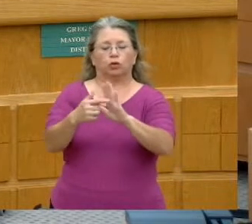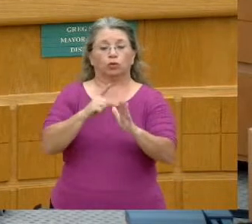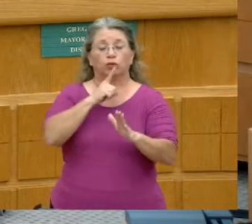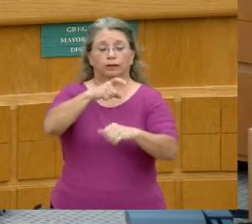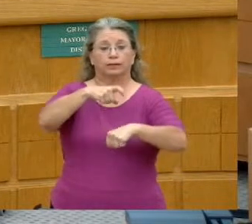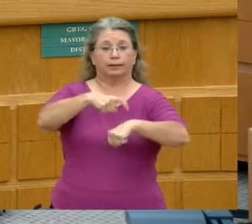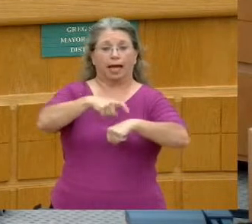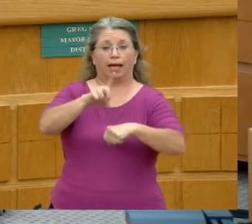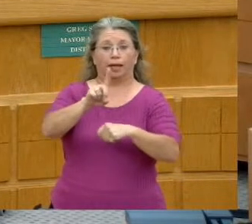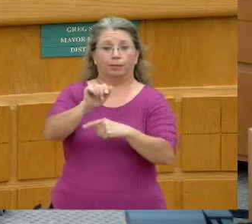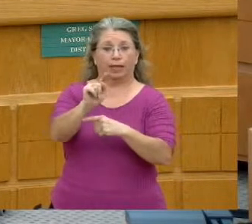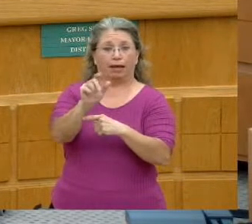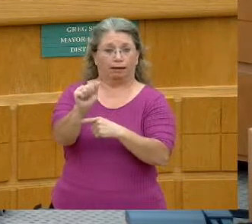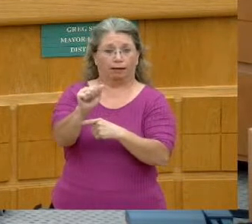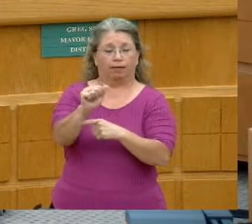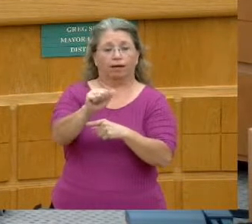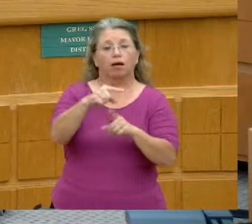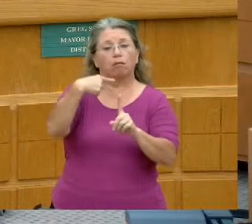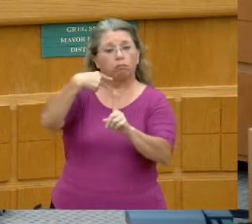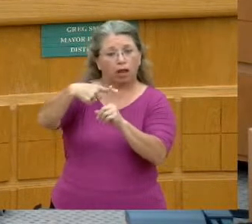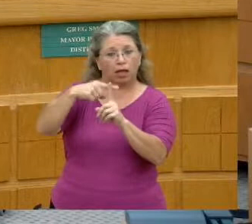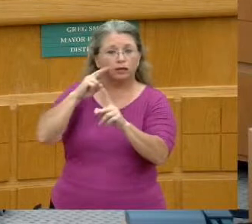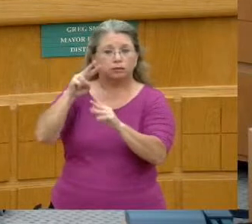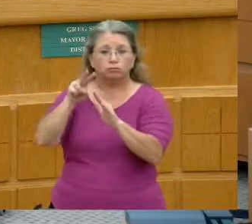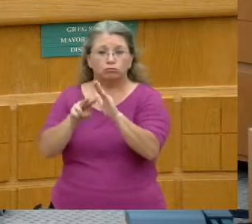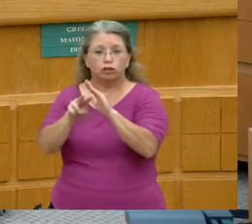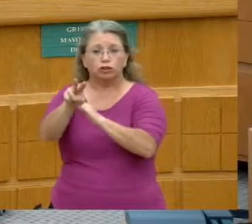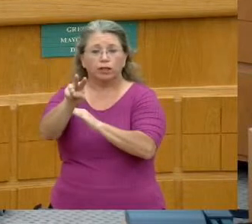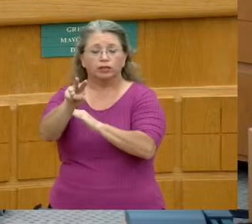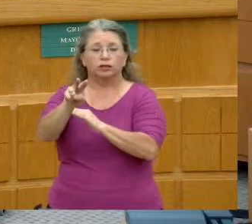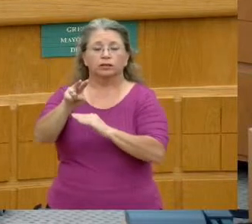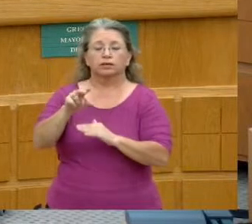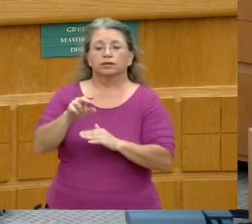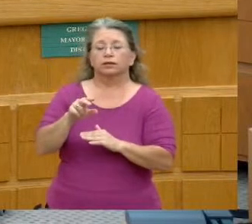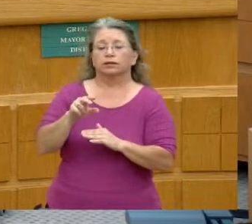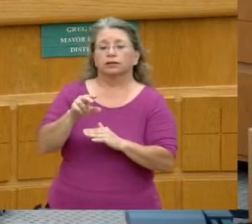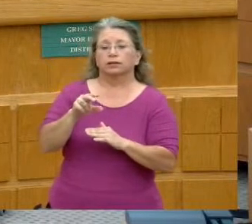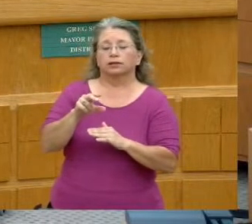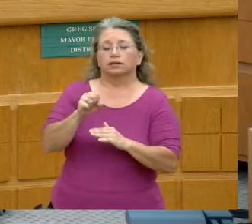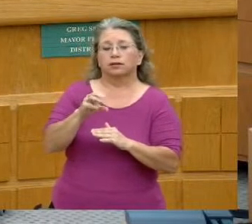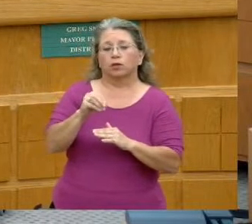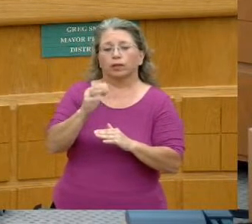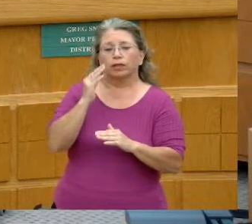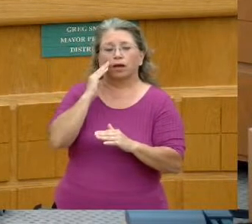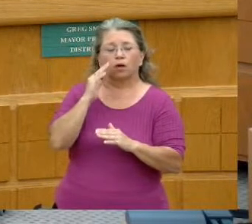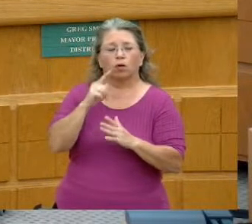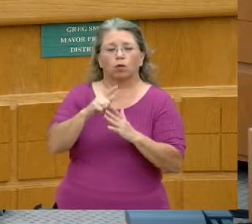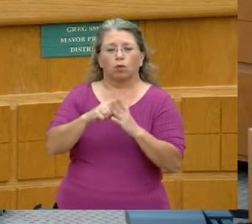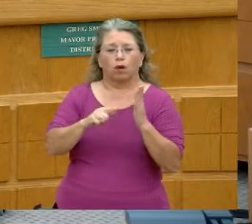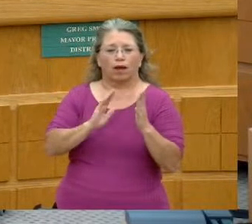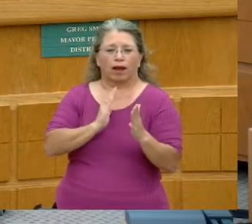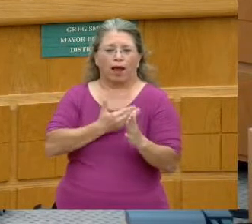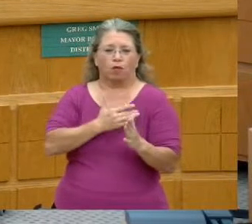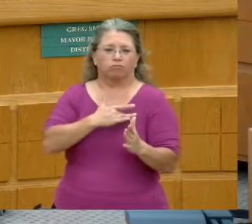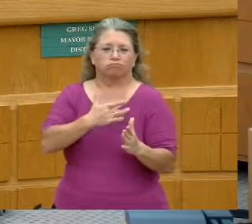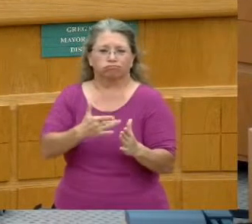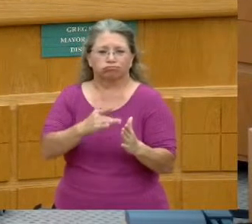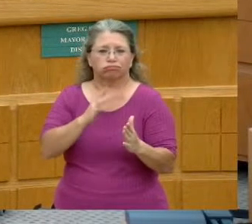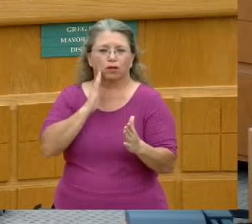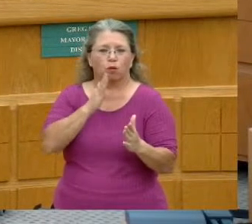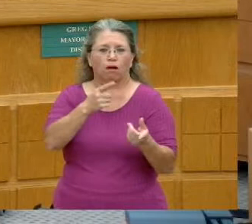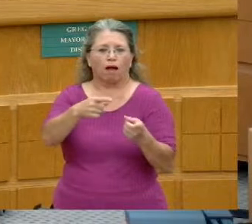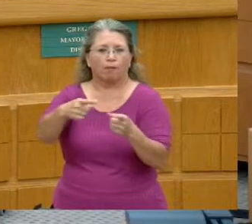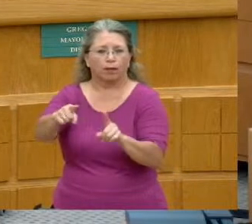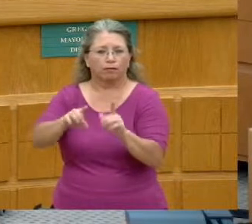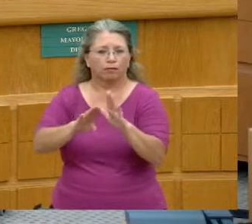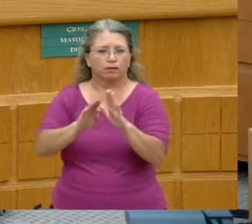data and what it means to trending in the past and then into the future. And so that's kind of the background of what this